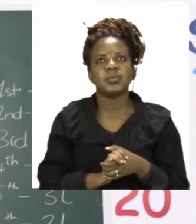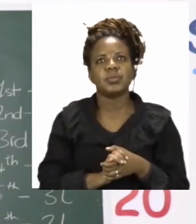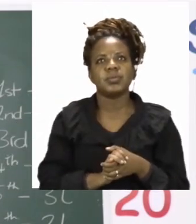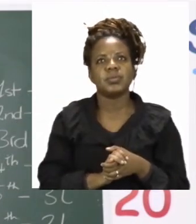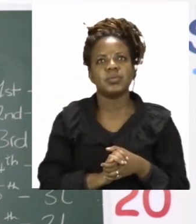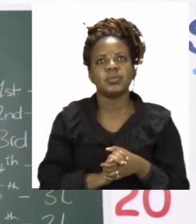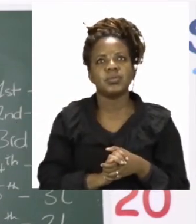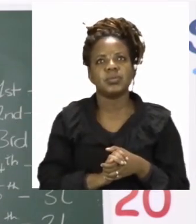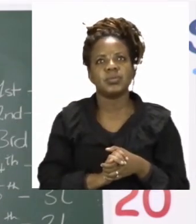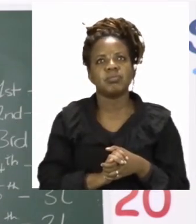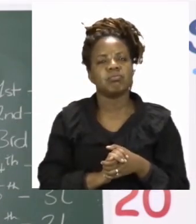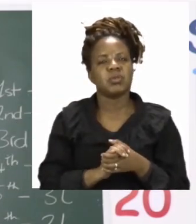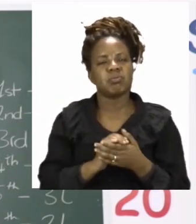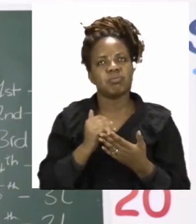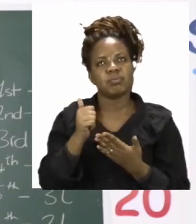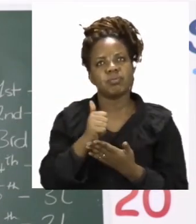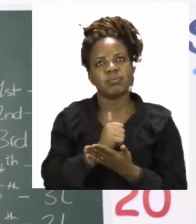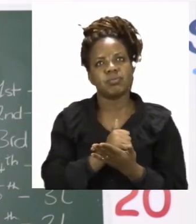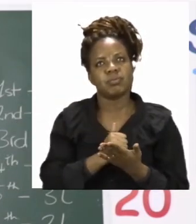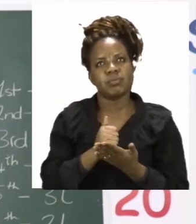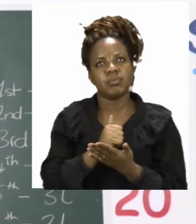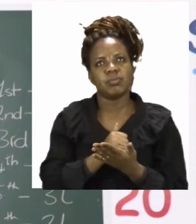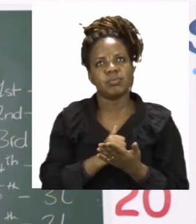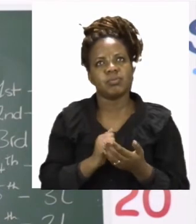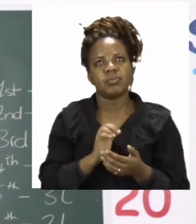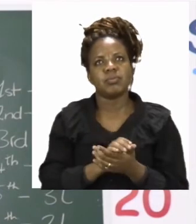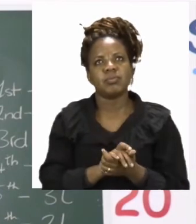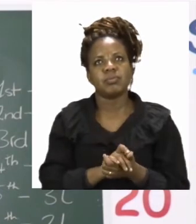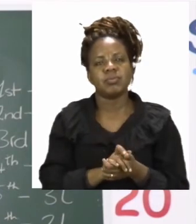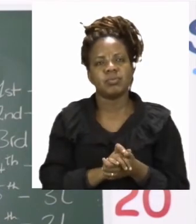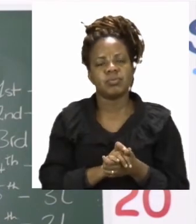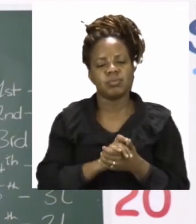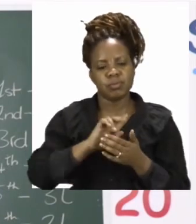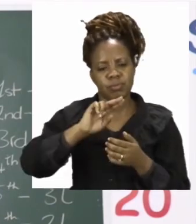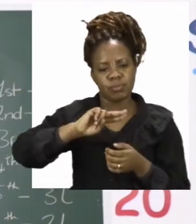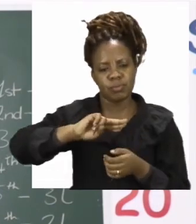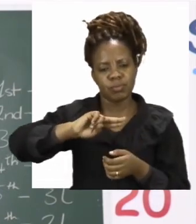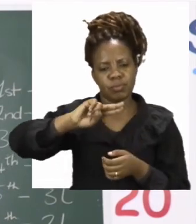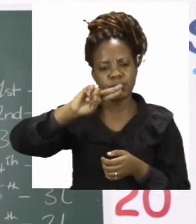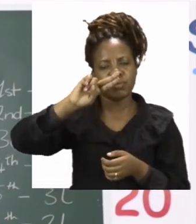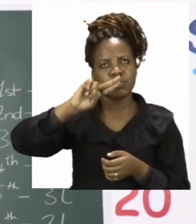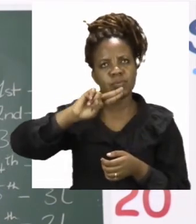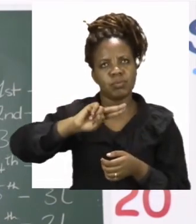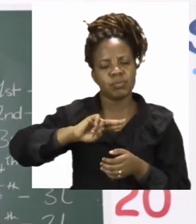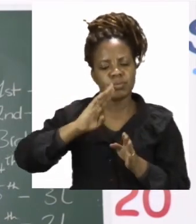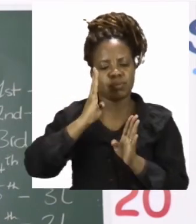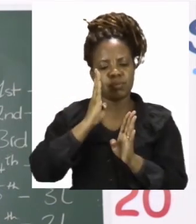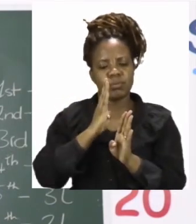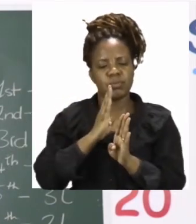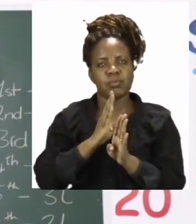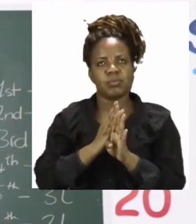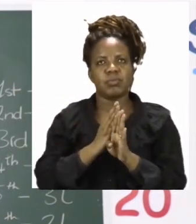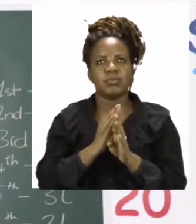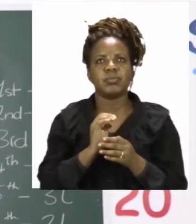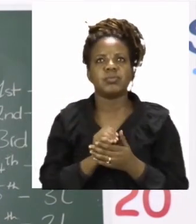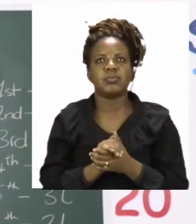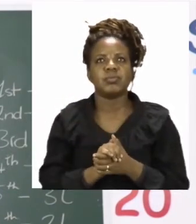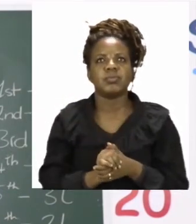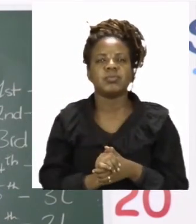it is neat and you are getting right to the top of the last block for that week.